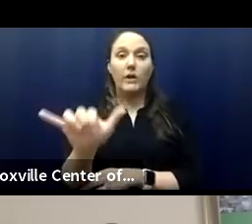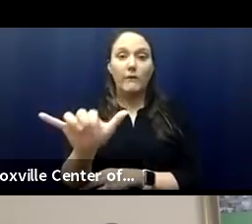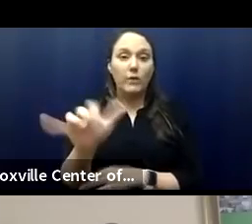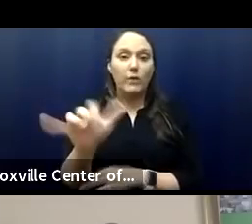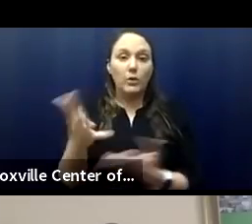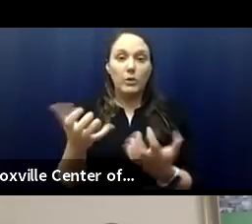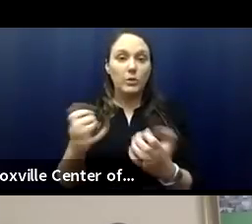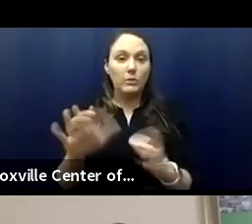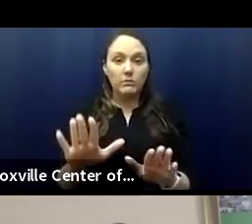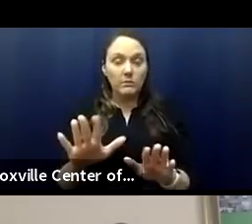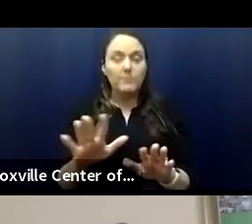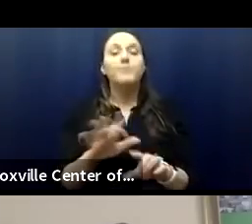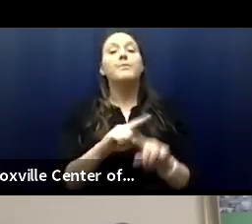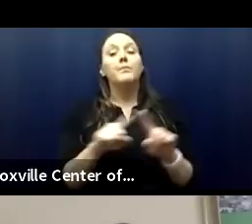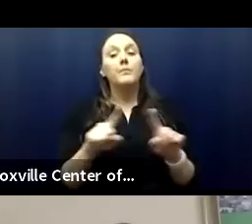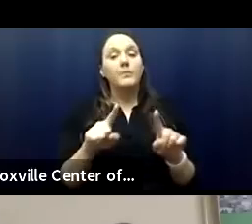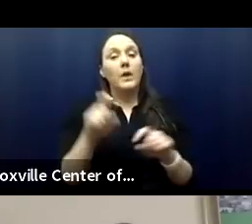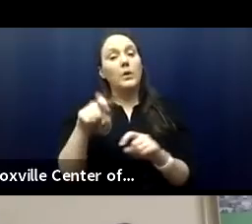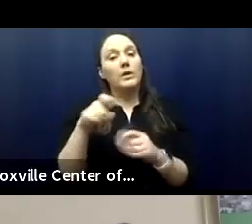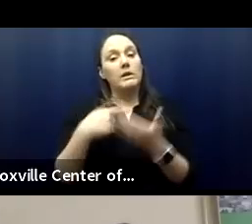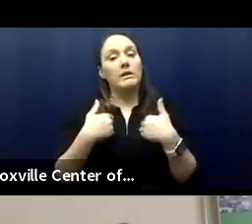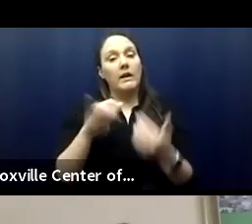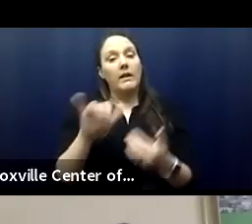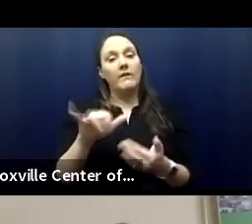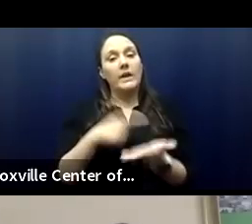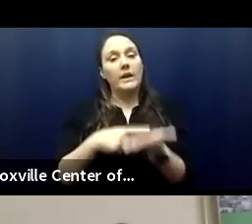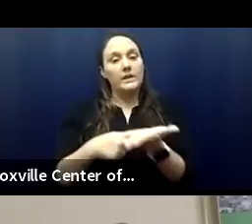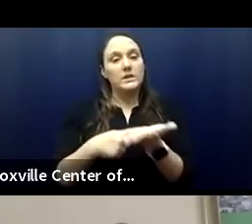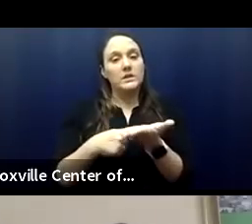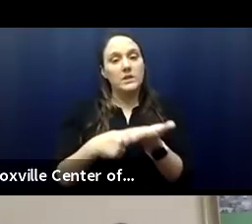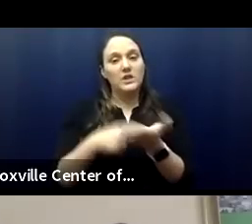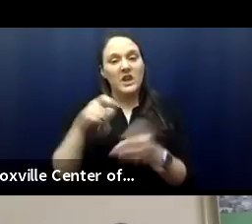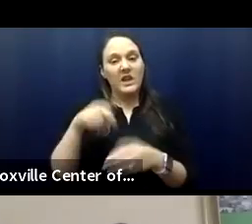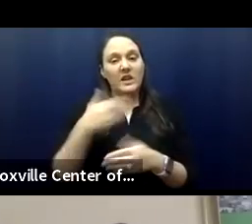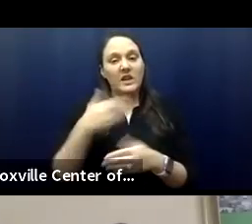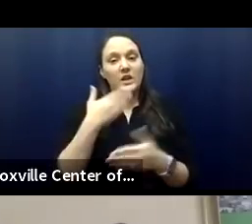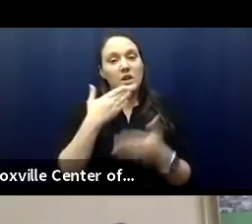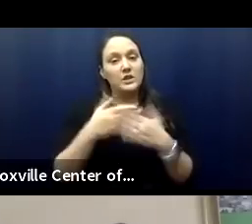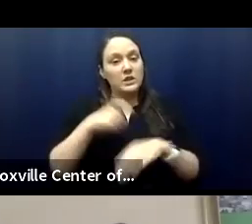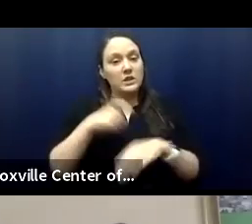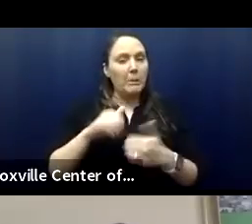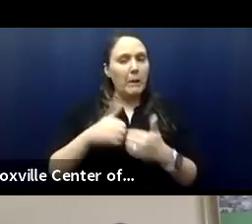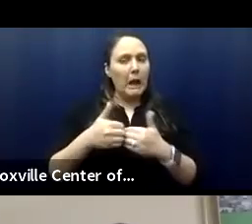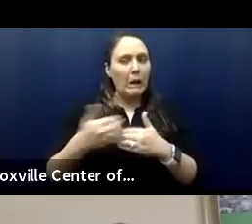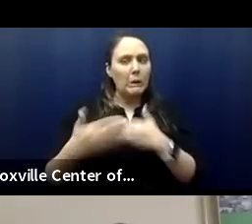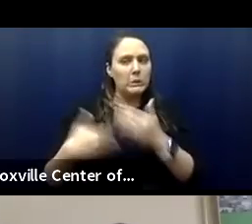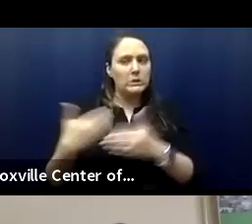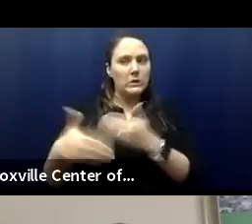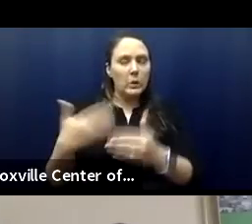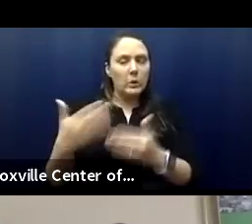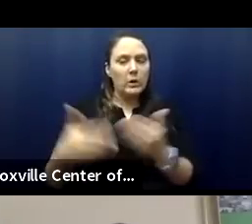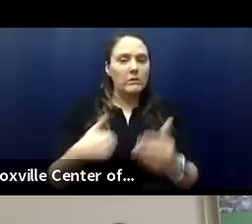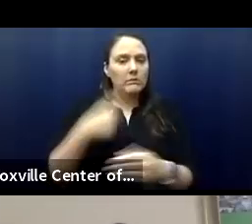and that we just need to have that discussion. This gives us a point of time just to say, hey, how things are doing, and I think we're doing better.